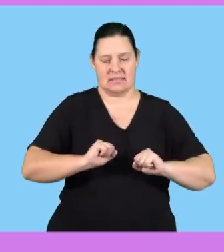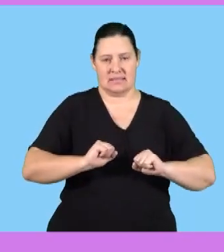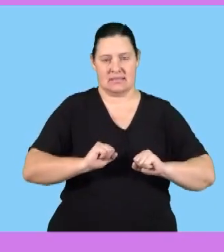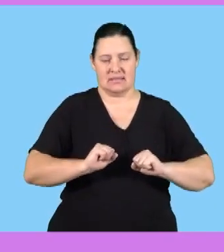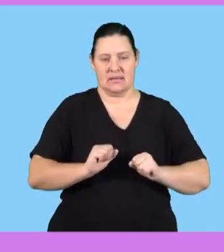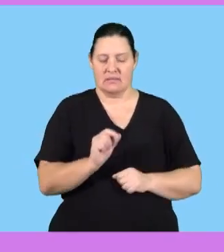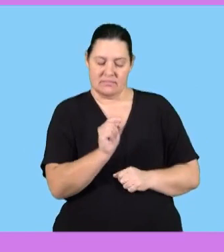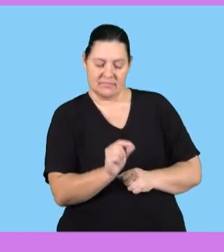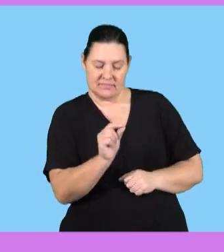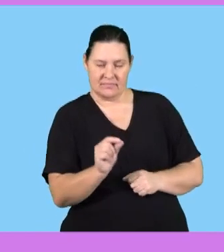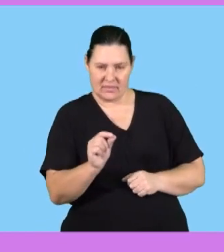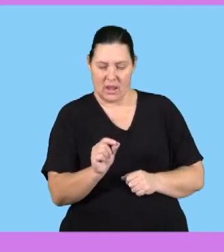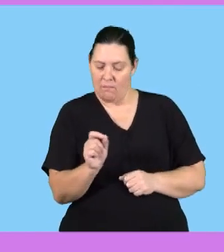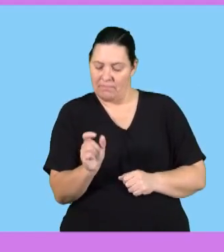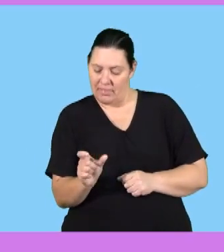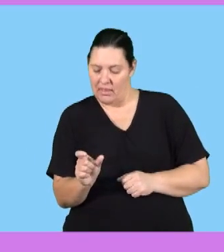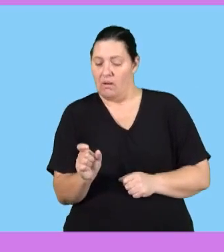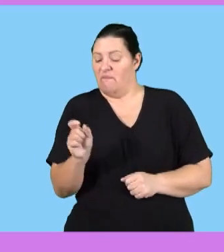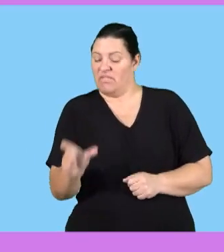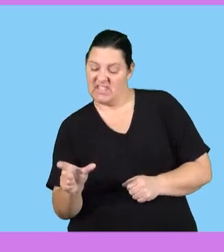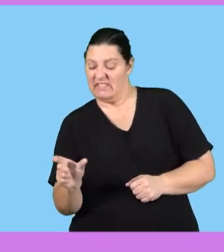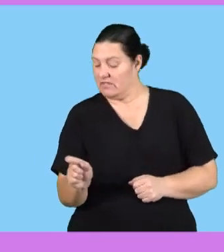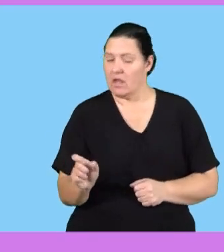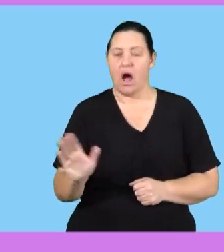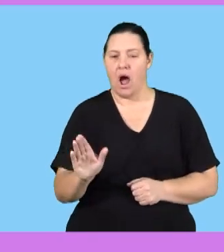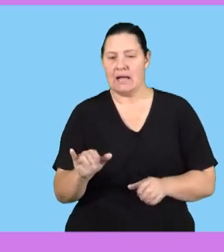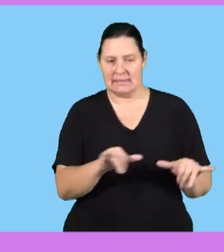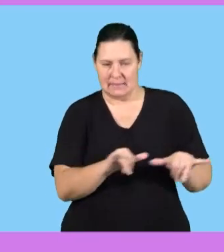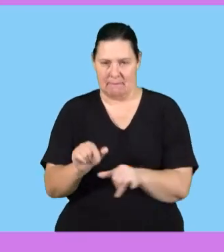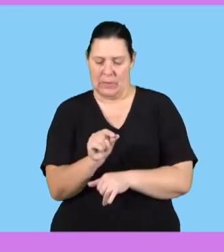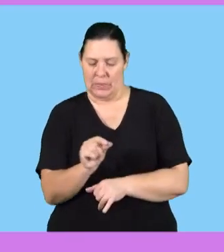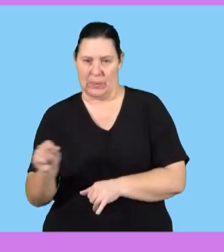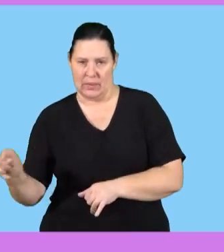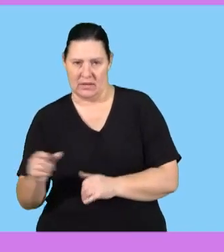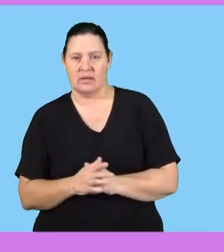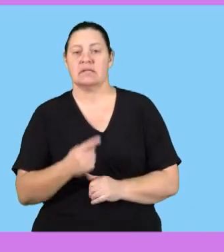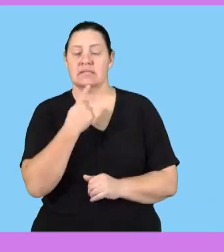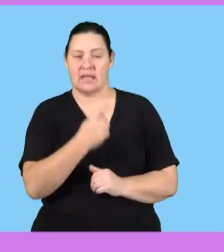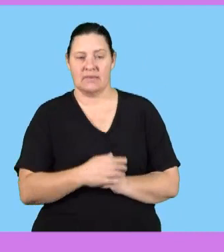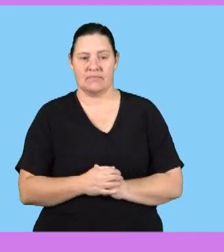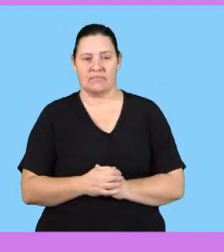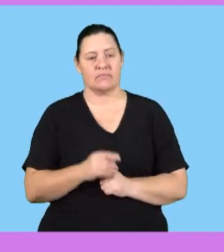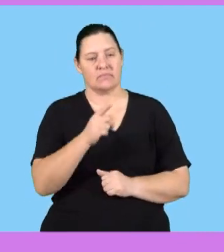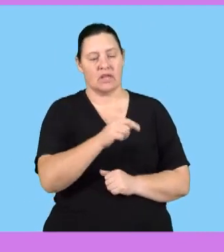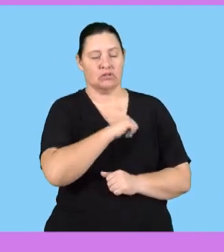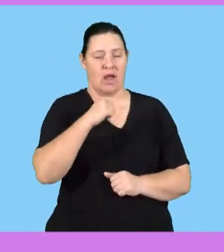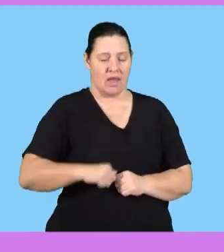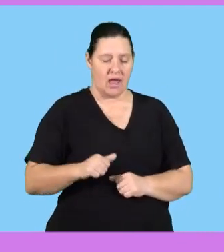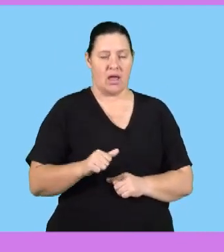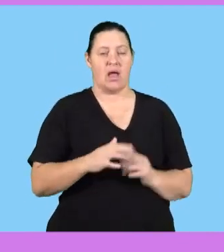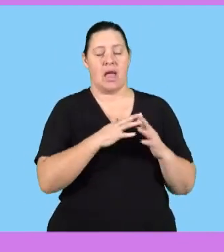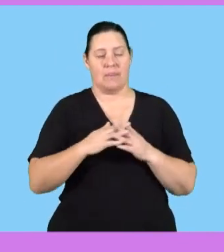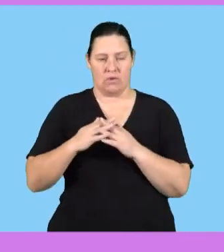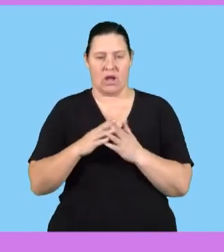spaced and are the same width. Okay, let's look at our first question here. It says, China